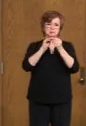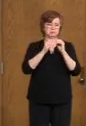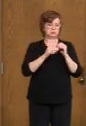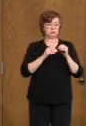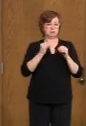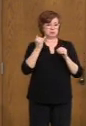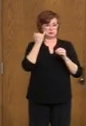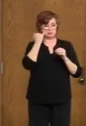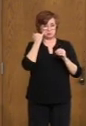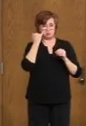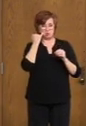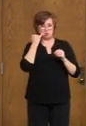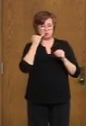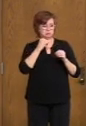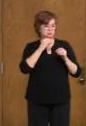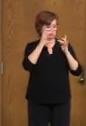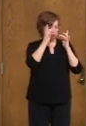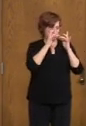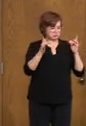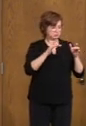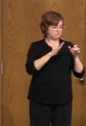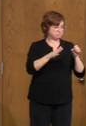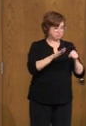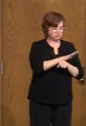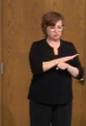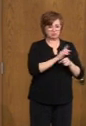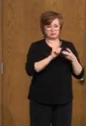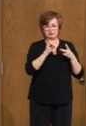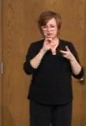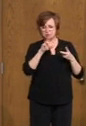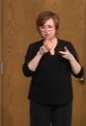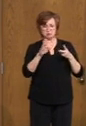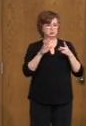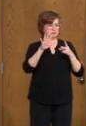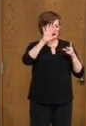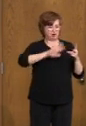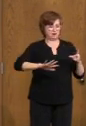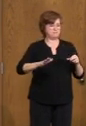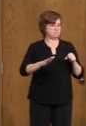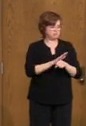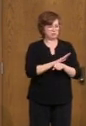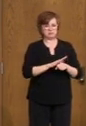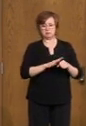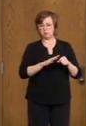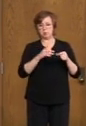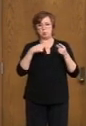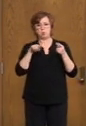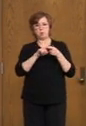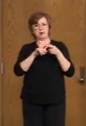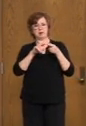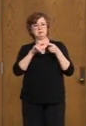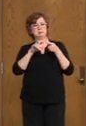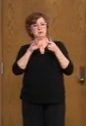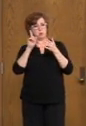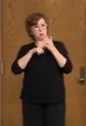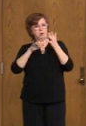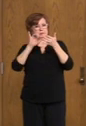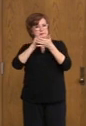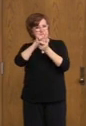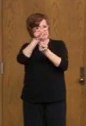rate. What is that indicator for people to know that if we don't hit this, we don't all band together to knock this number